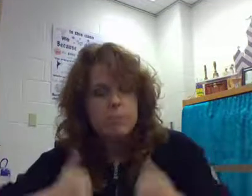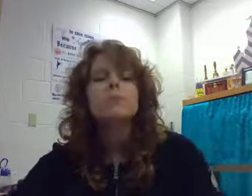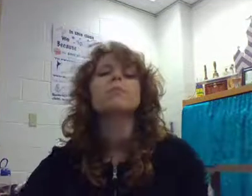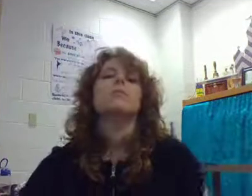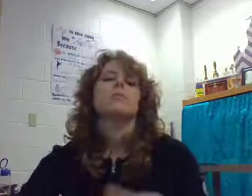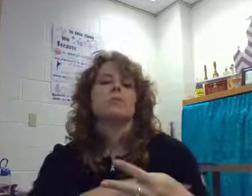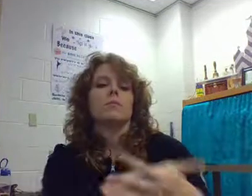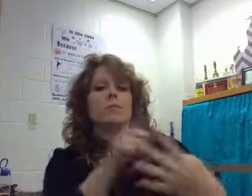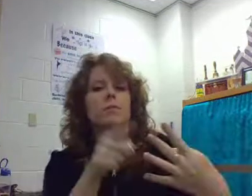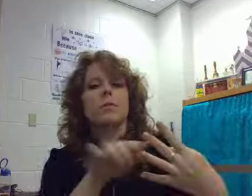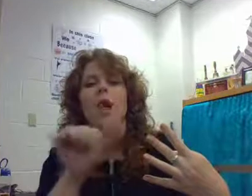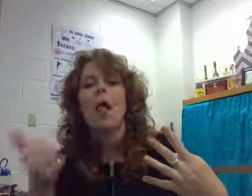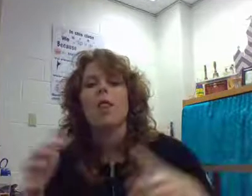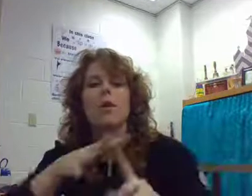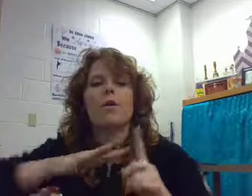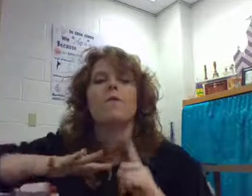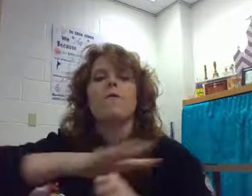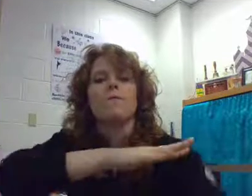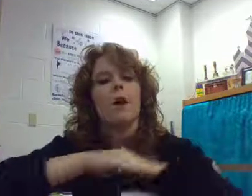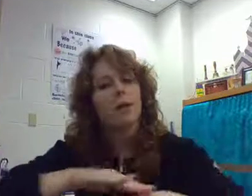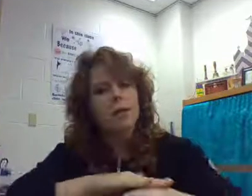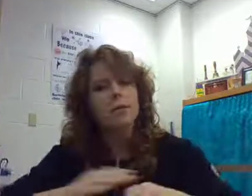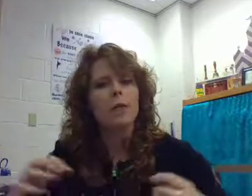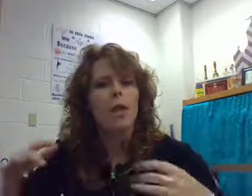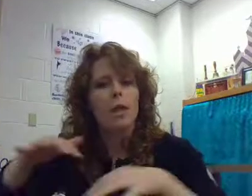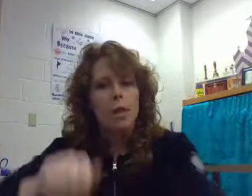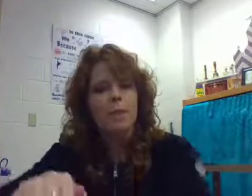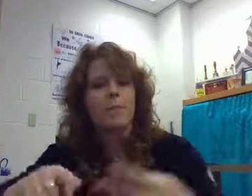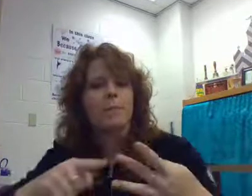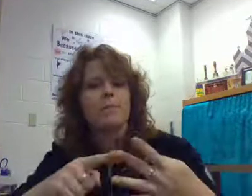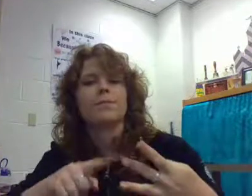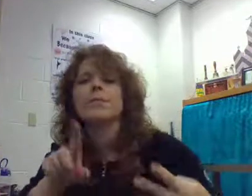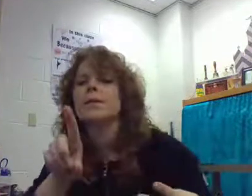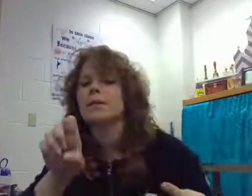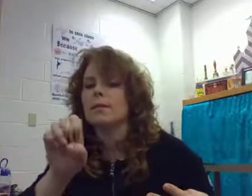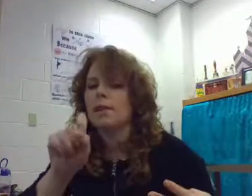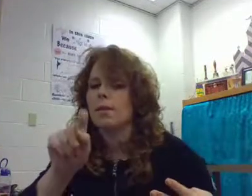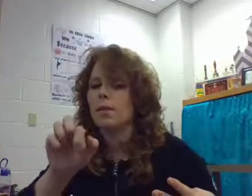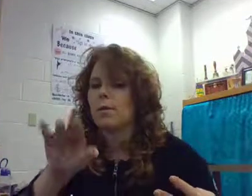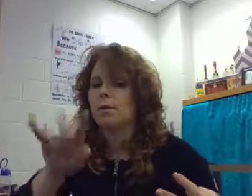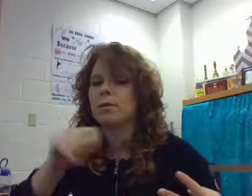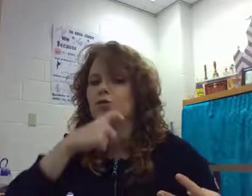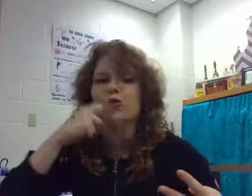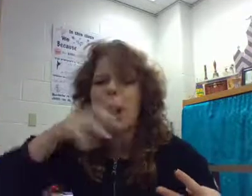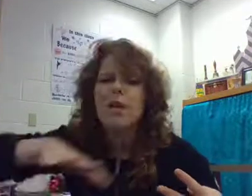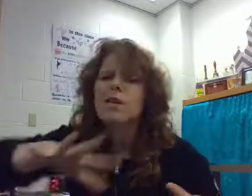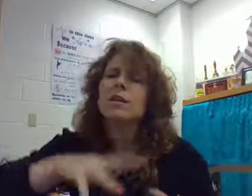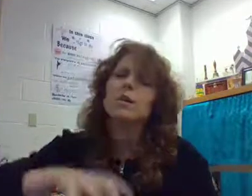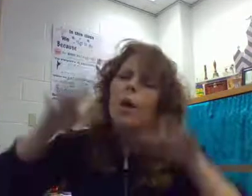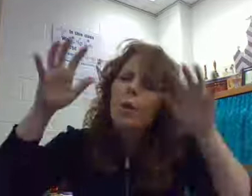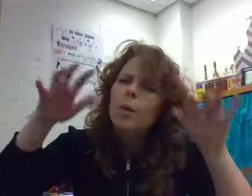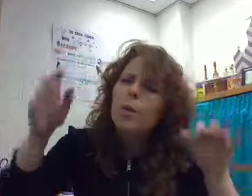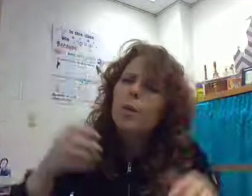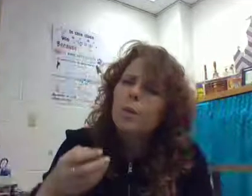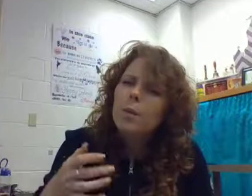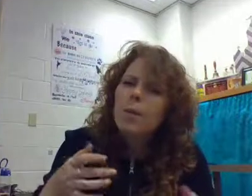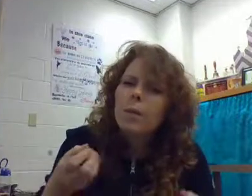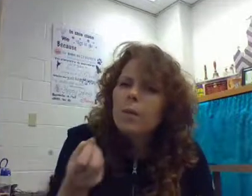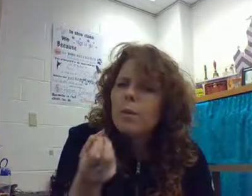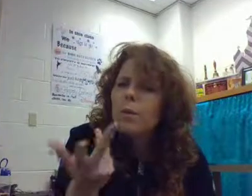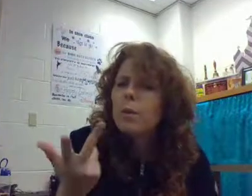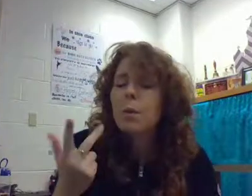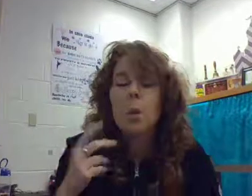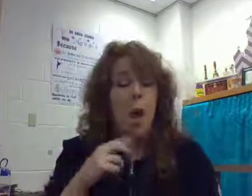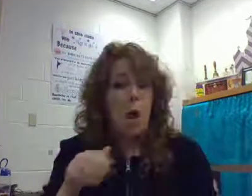A second type of environment American Indians settled in was the desert. Deserts get very little rain. People living in the desert areas